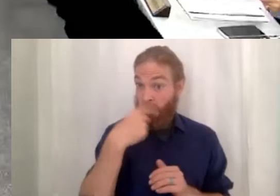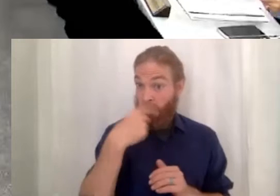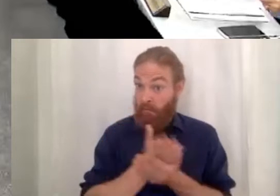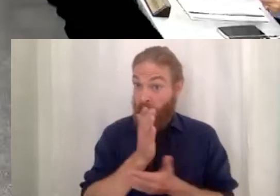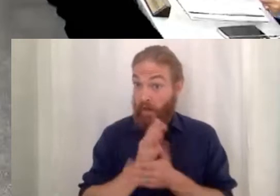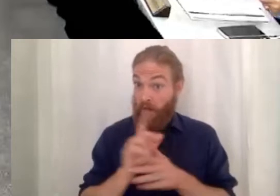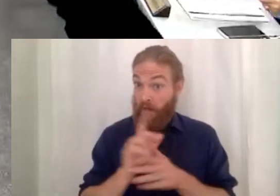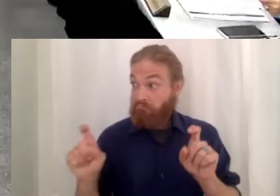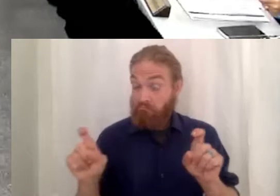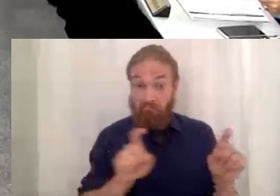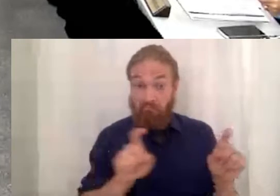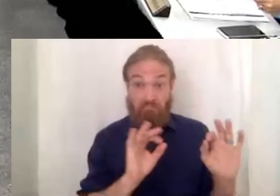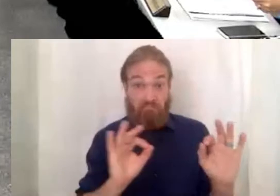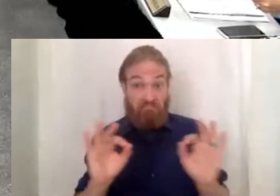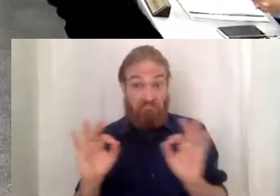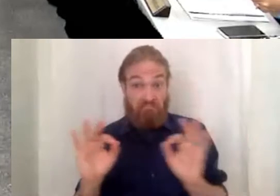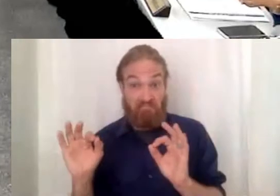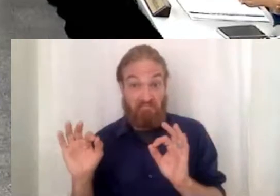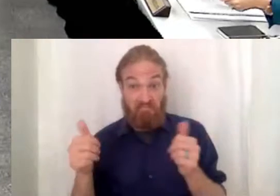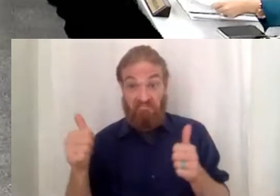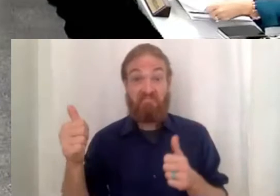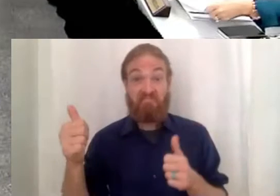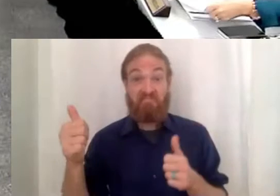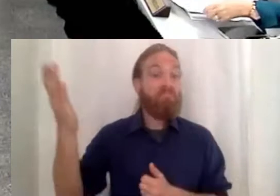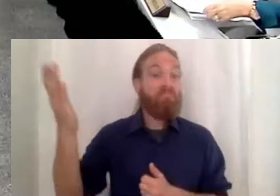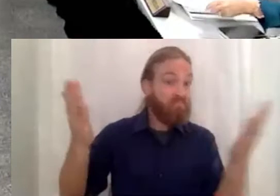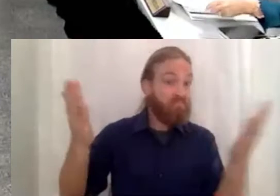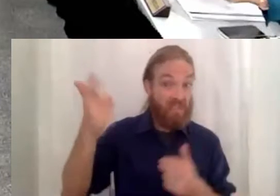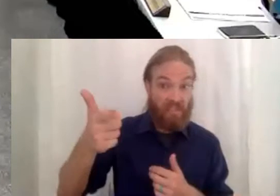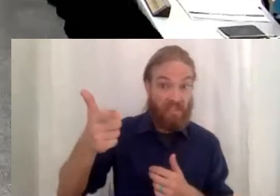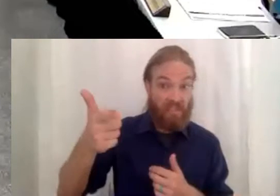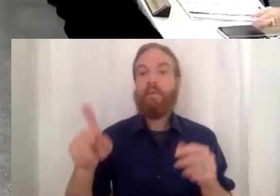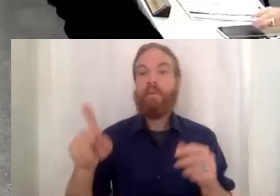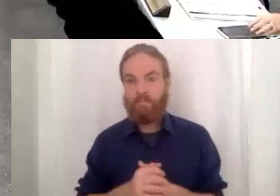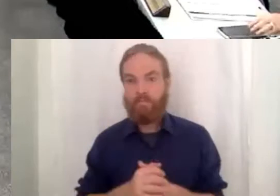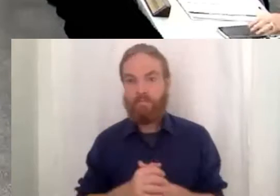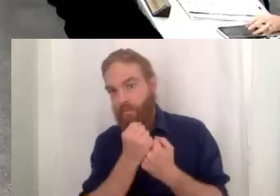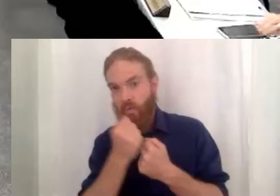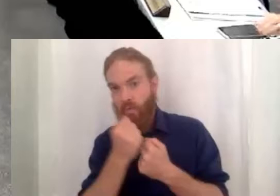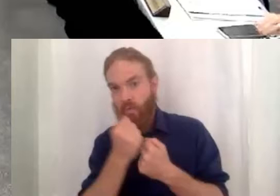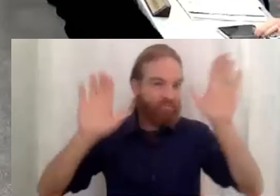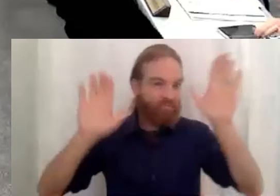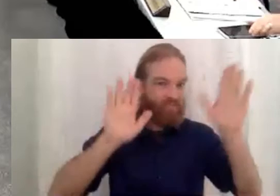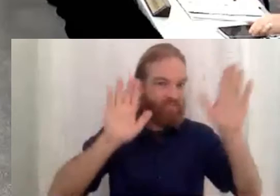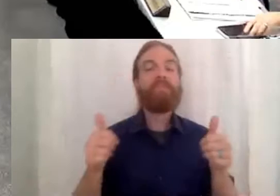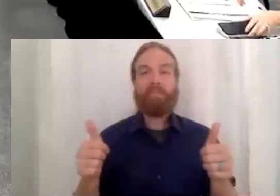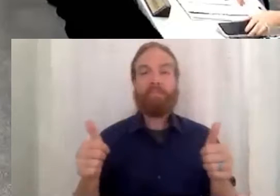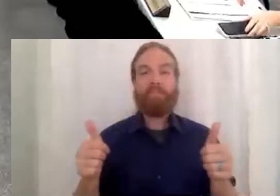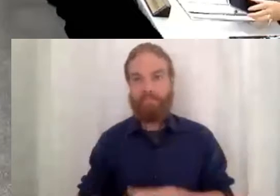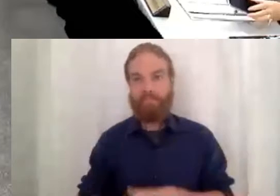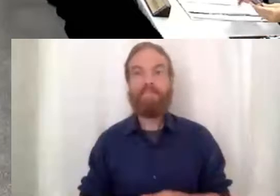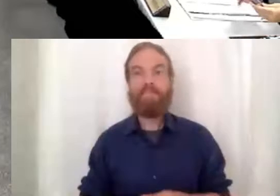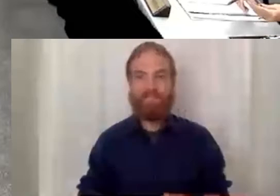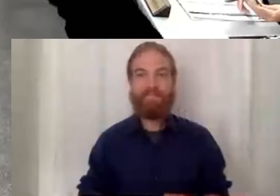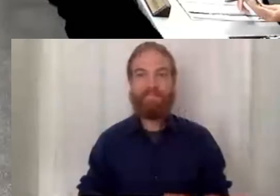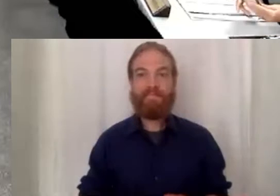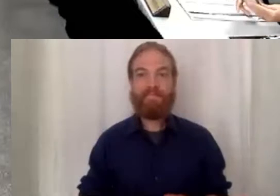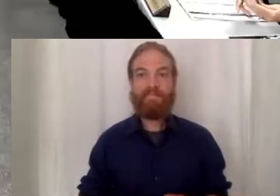Second. All in favor? Aye. Anybody against? Nope. Okay.